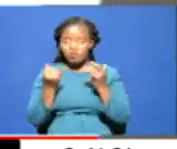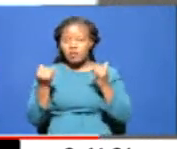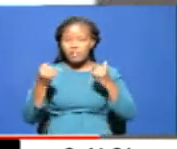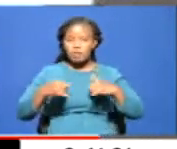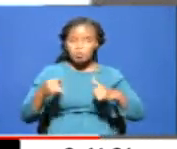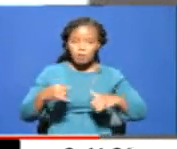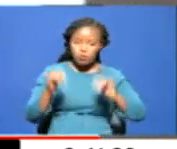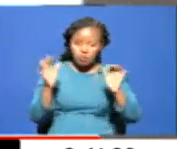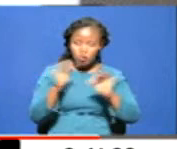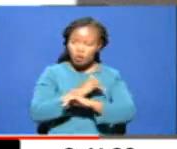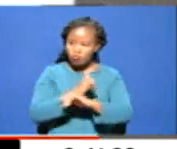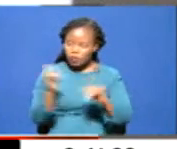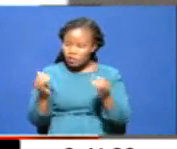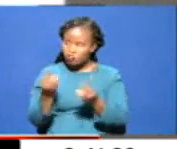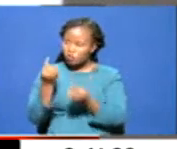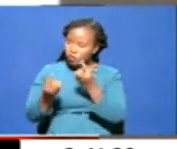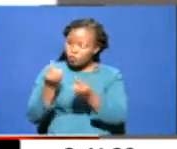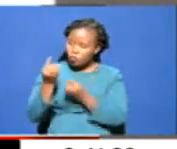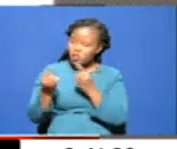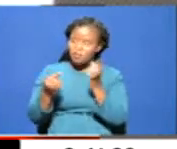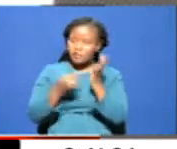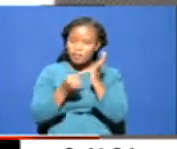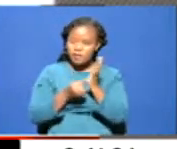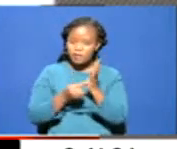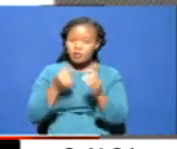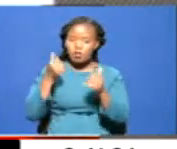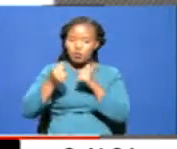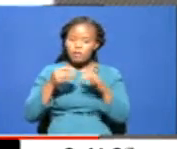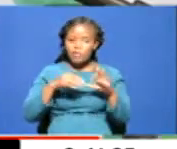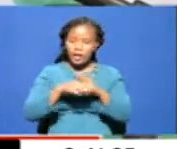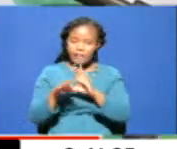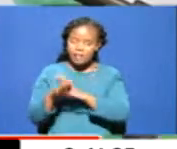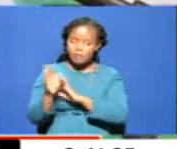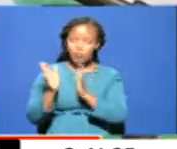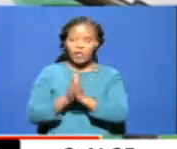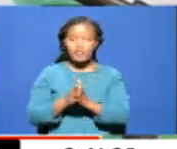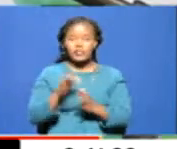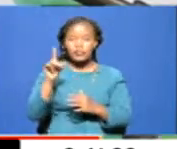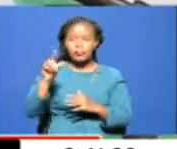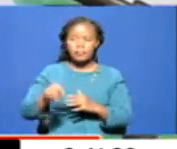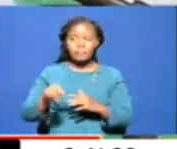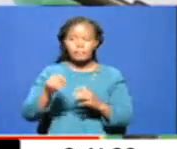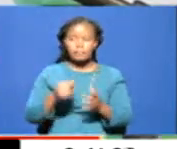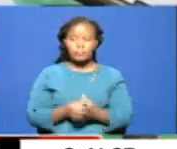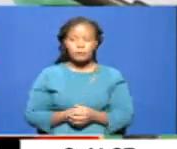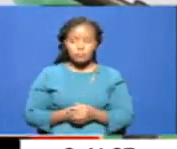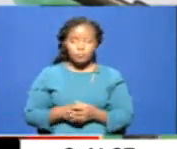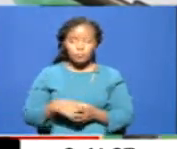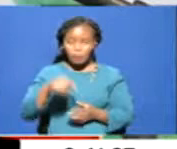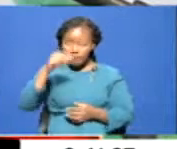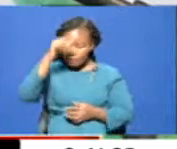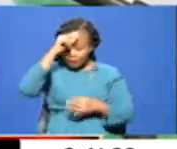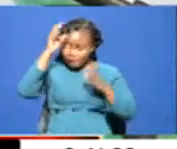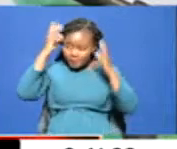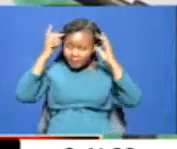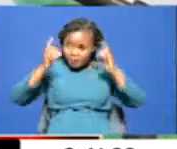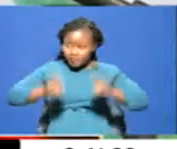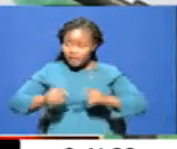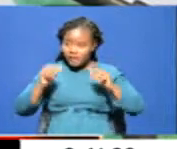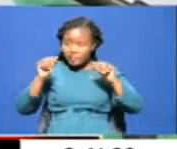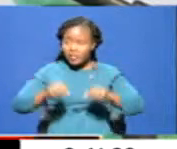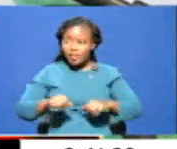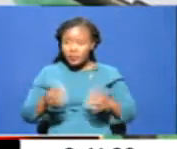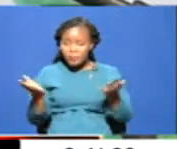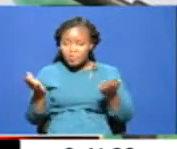clean cooking techniques that are accessible and affordable. The government can decide today every home